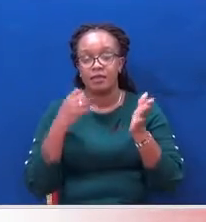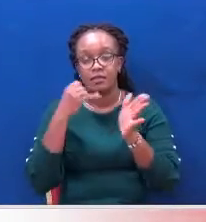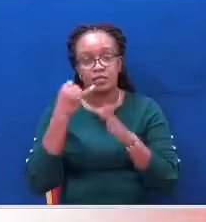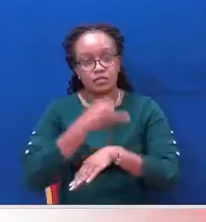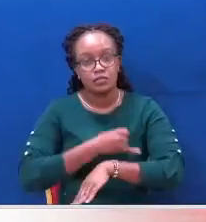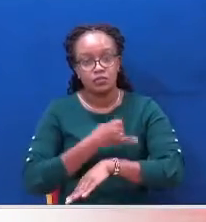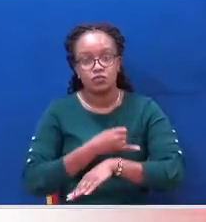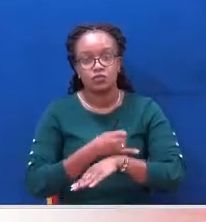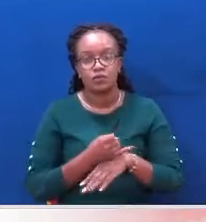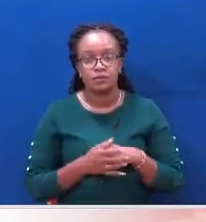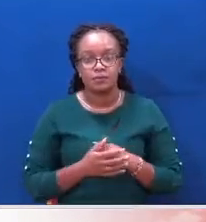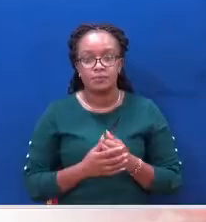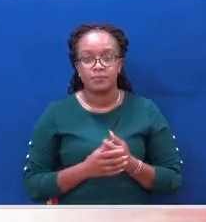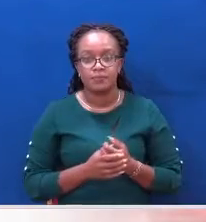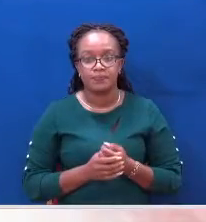Gilgil.